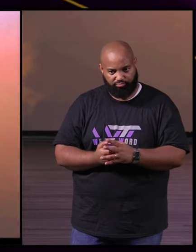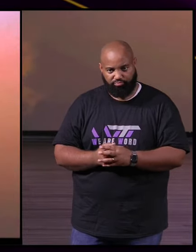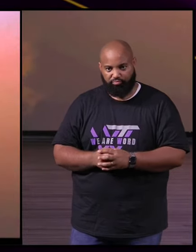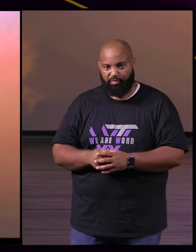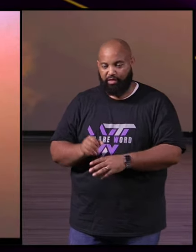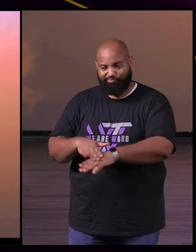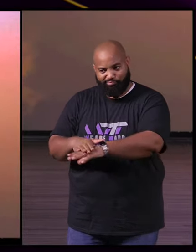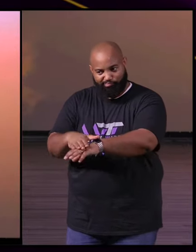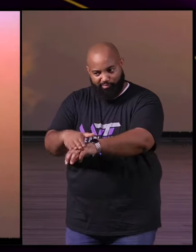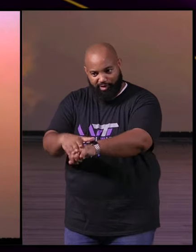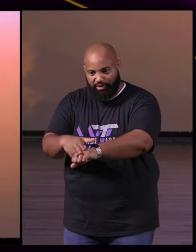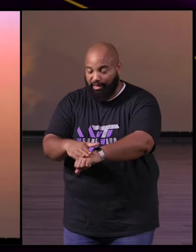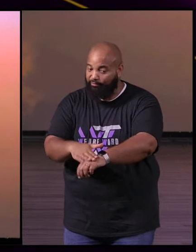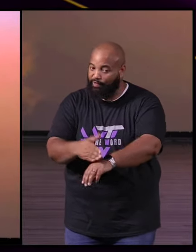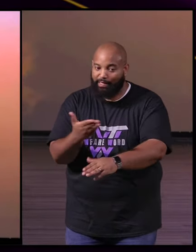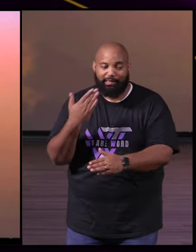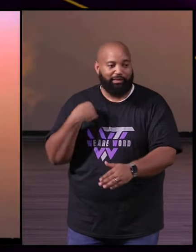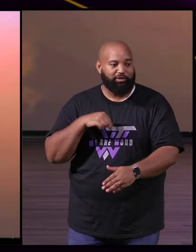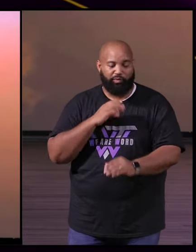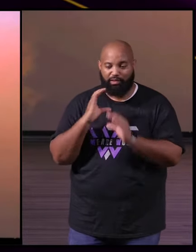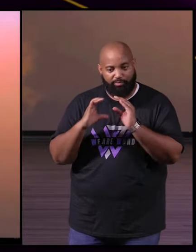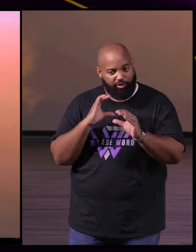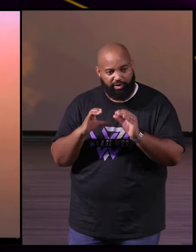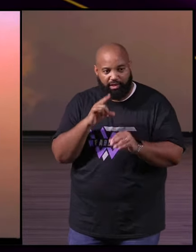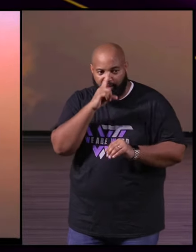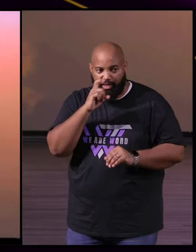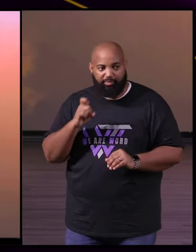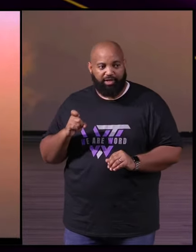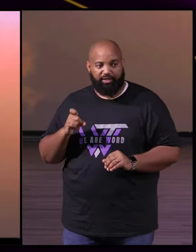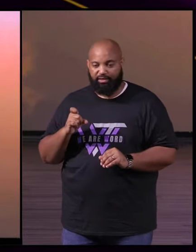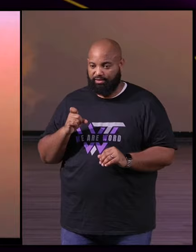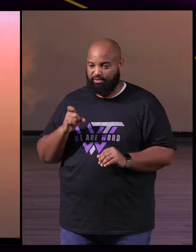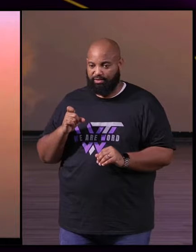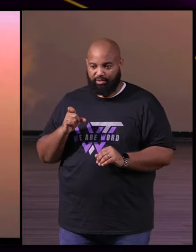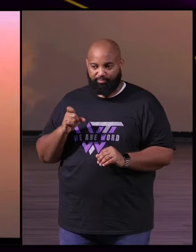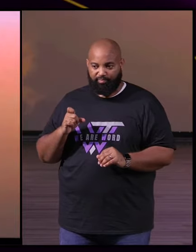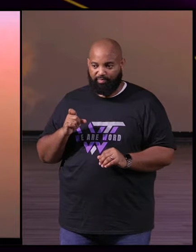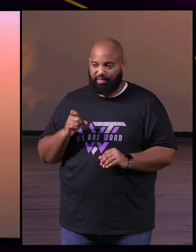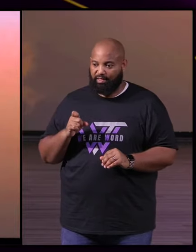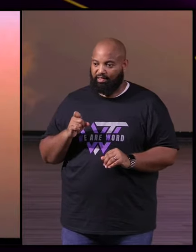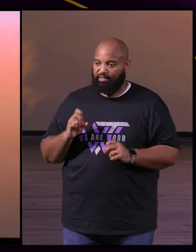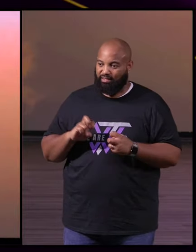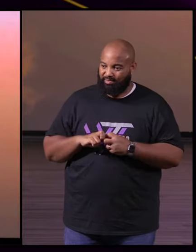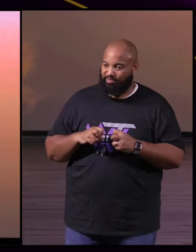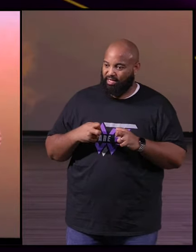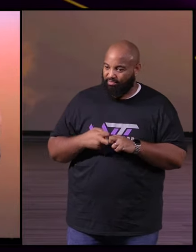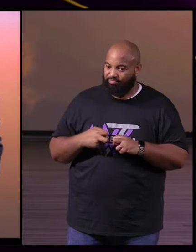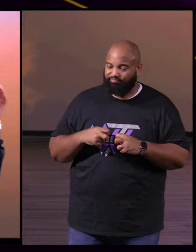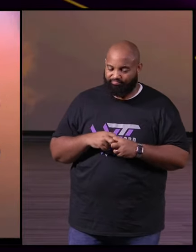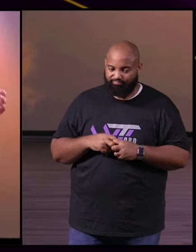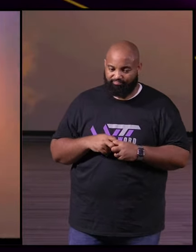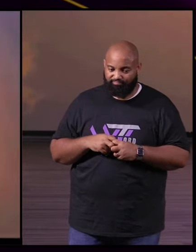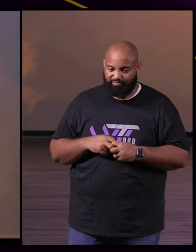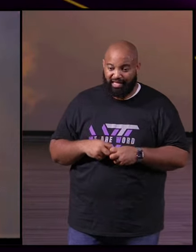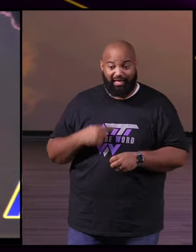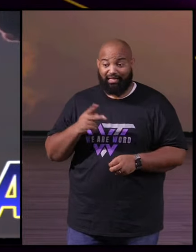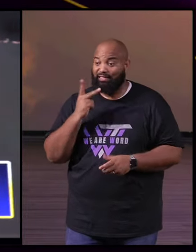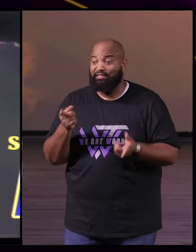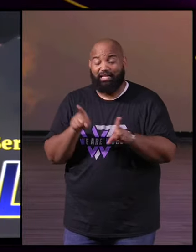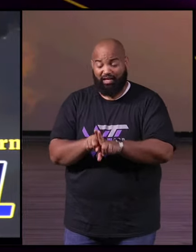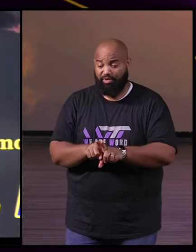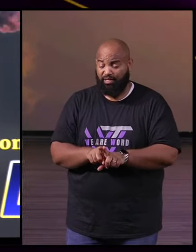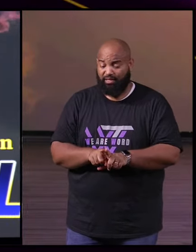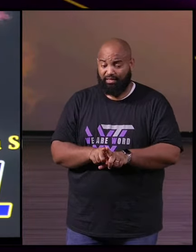Be careful what we are communicating. Because at the end of the day, y'all, the problem is, and I've seen this with